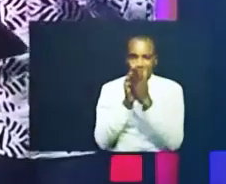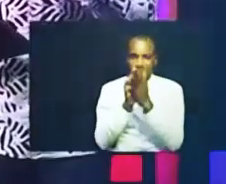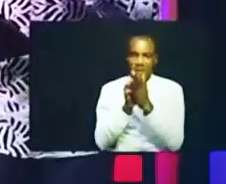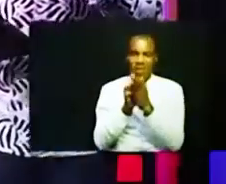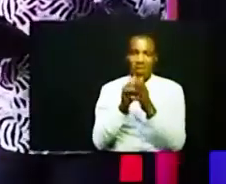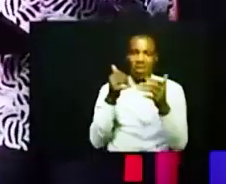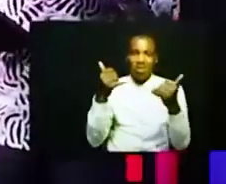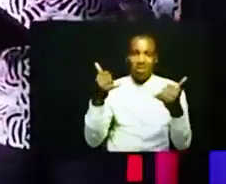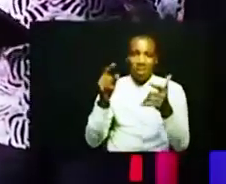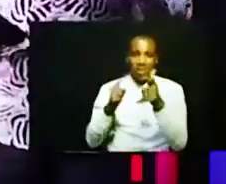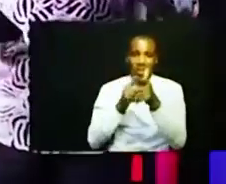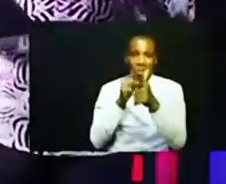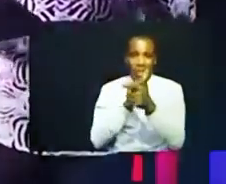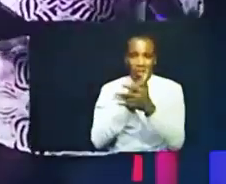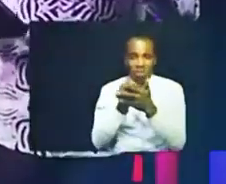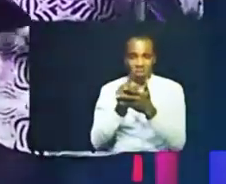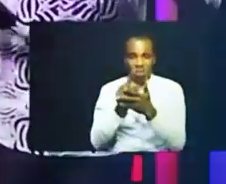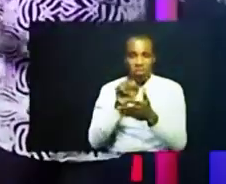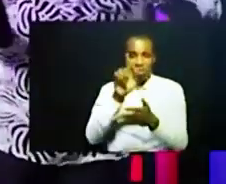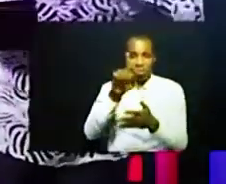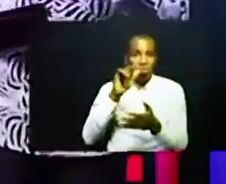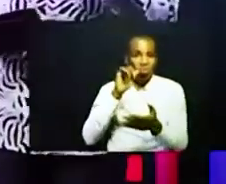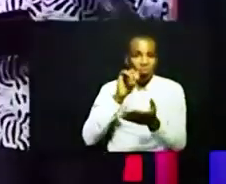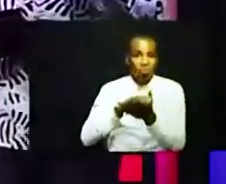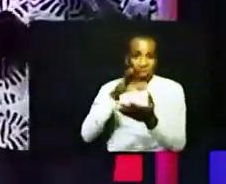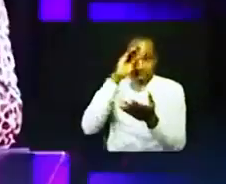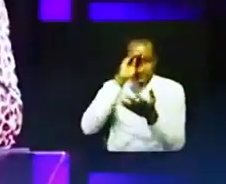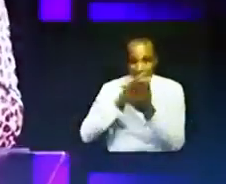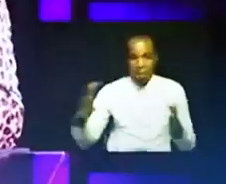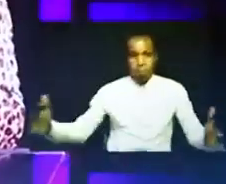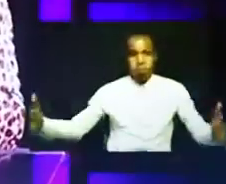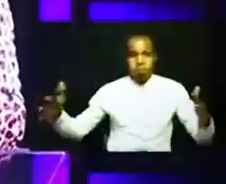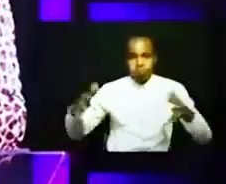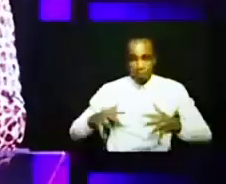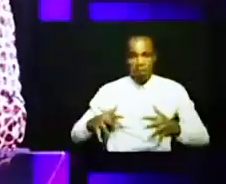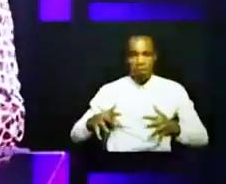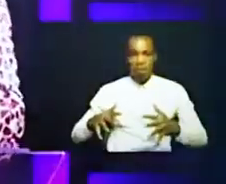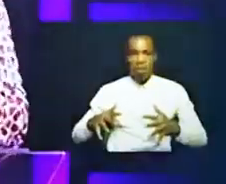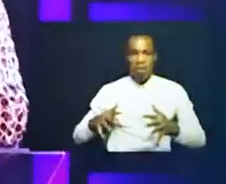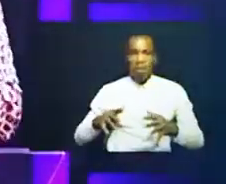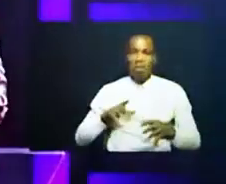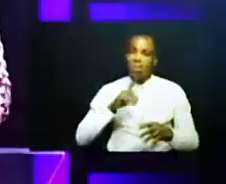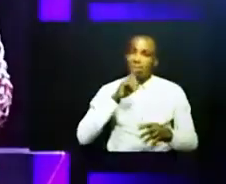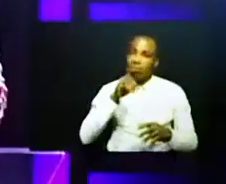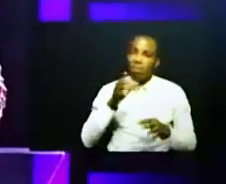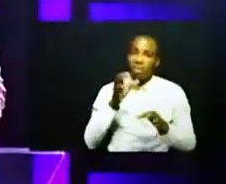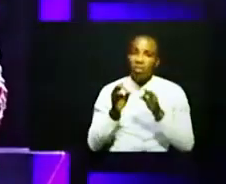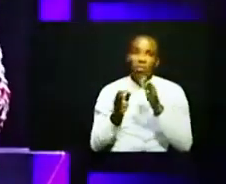said that sene yeshia. If you really want to possess nations, you